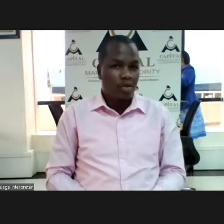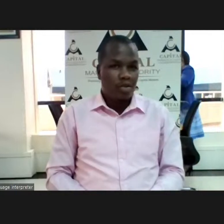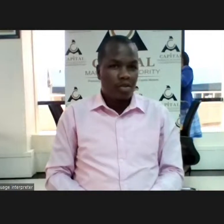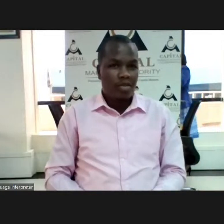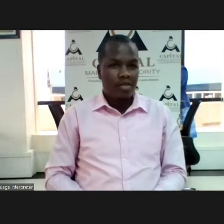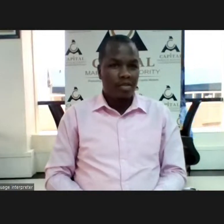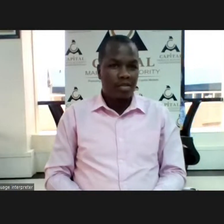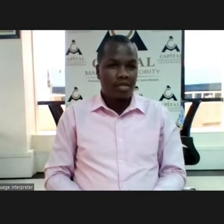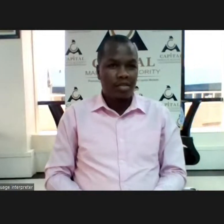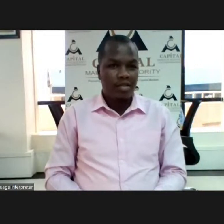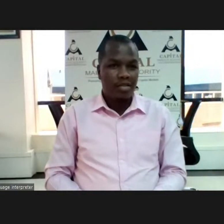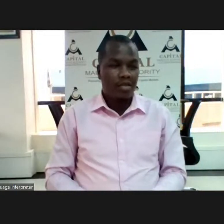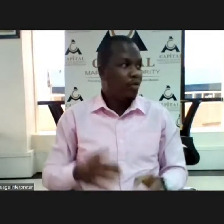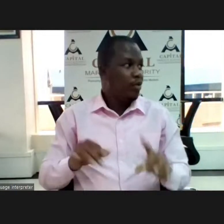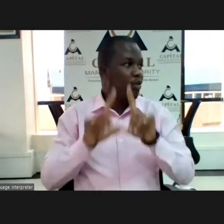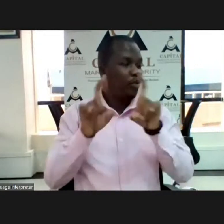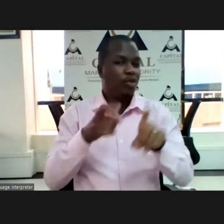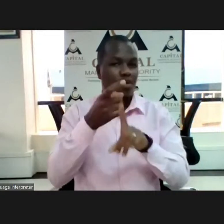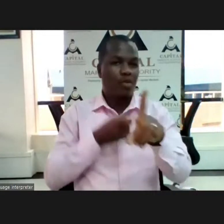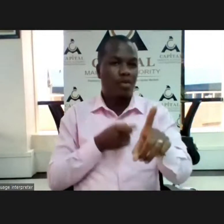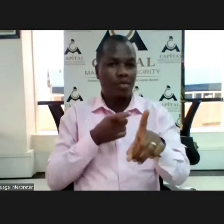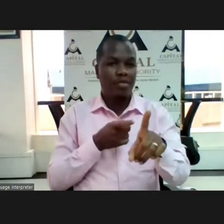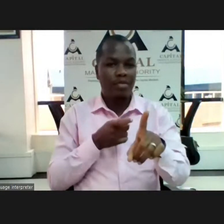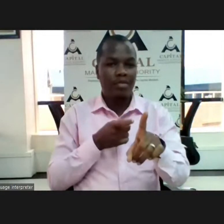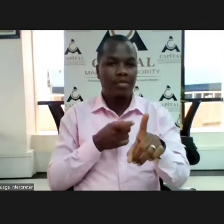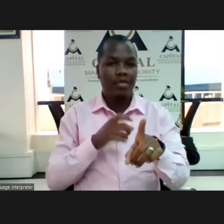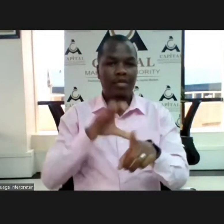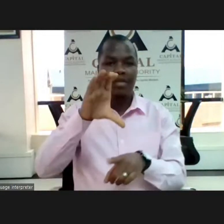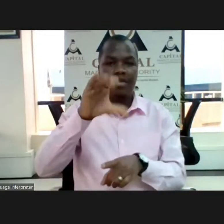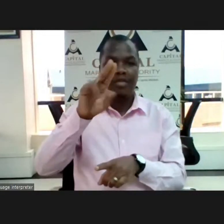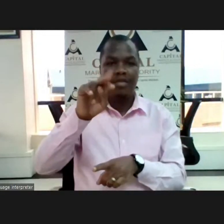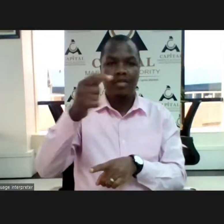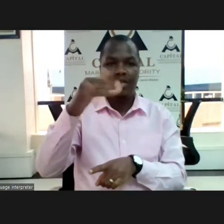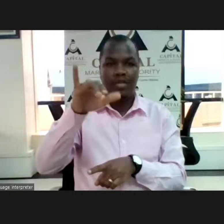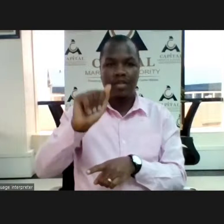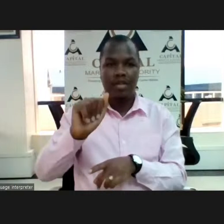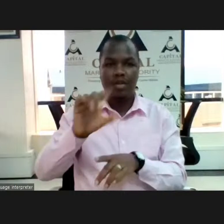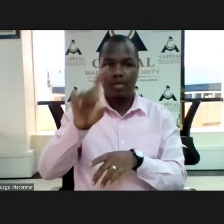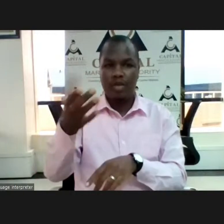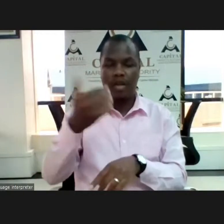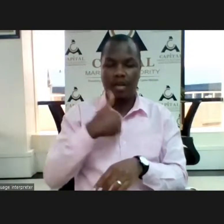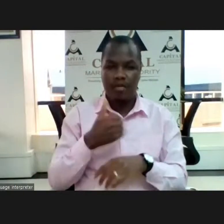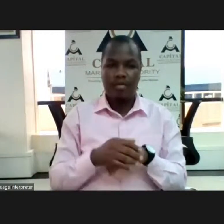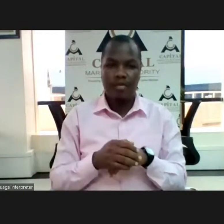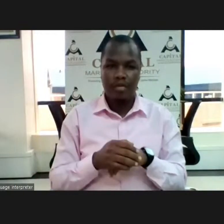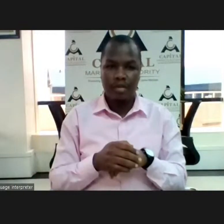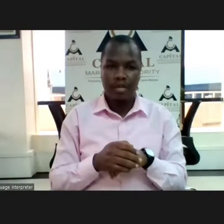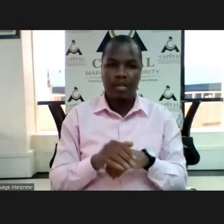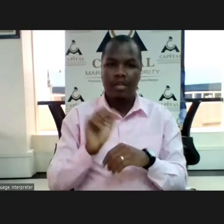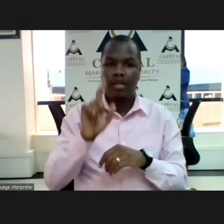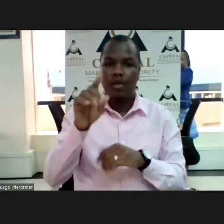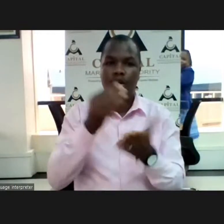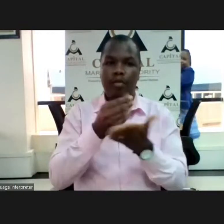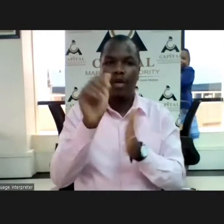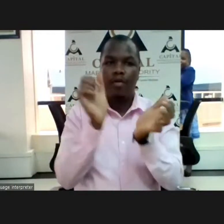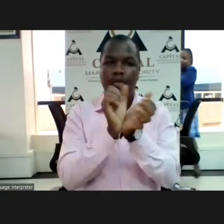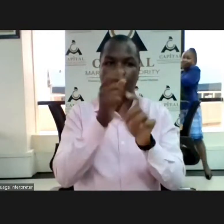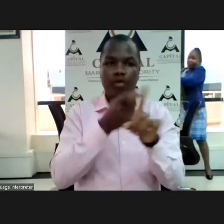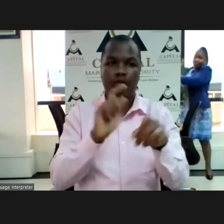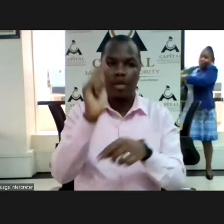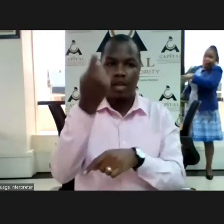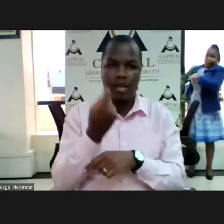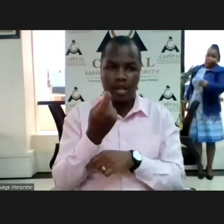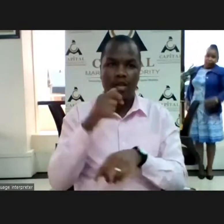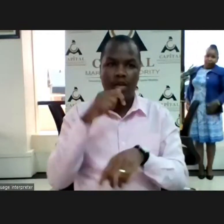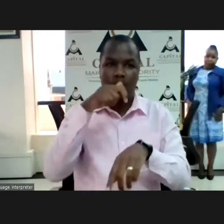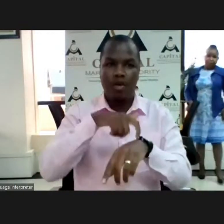I have a question here from Cynthia Kanye. Can one buy bonds from Kenya while